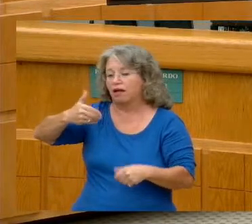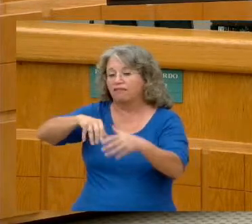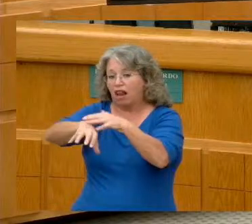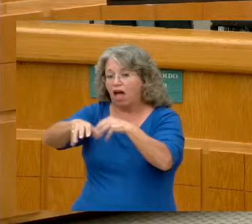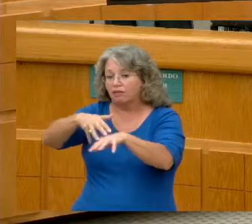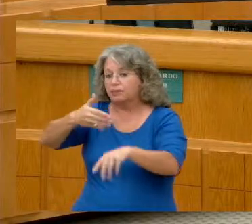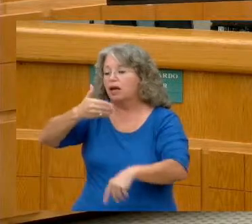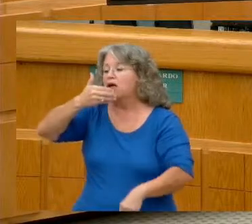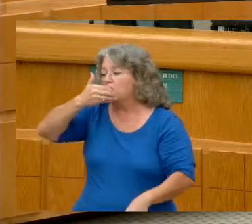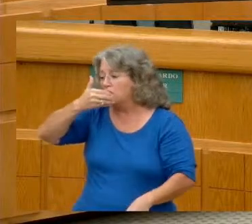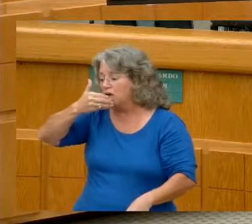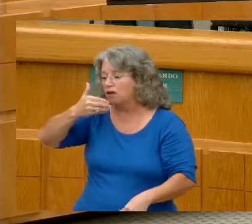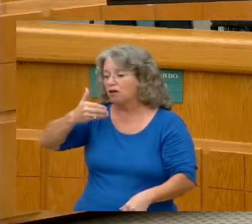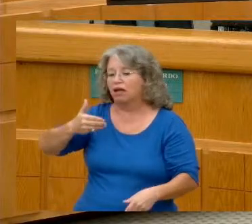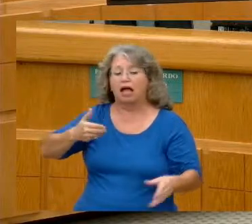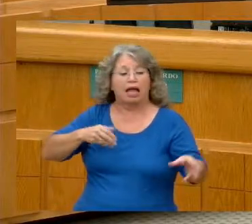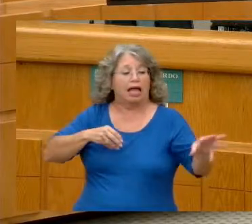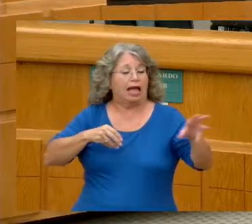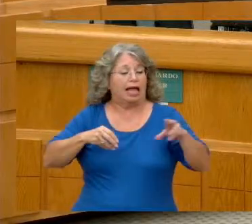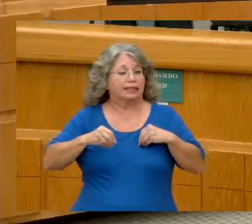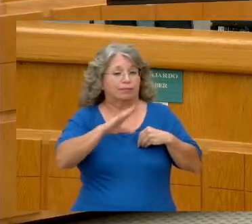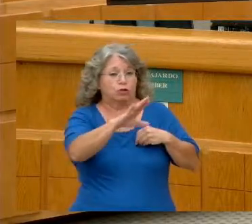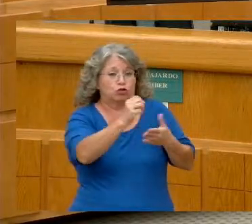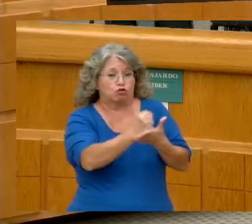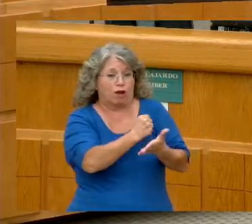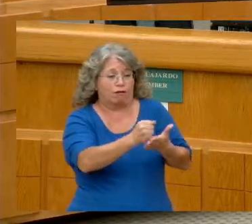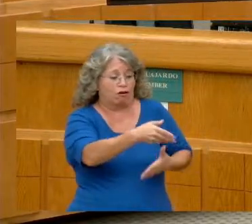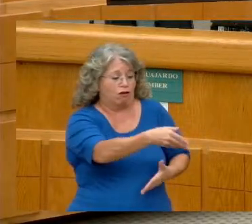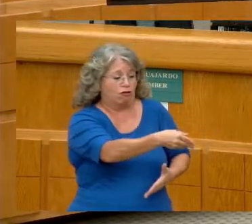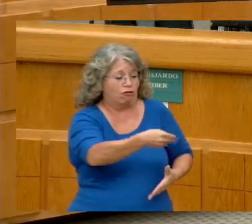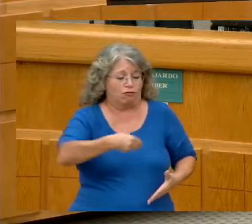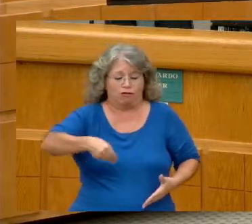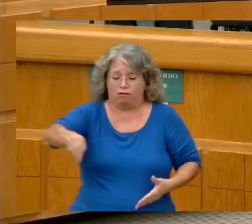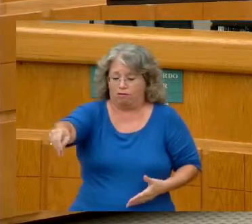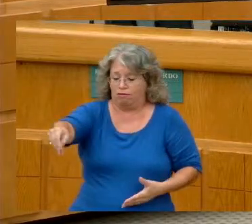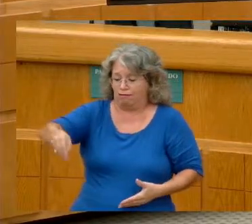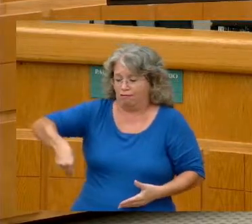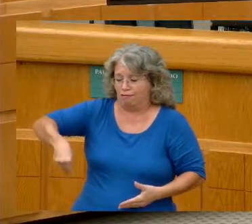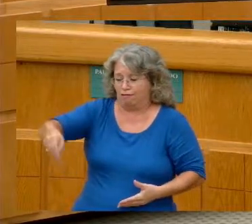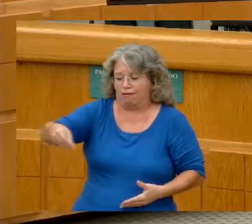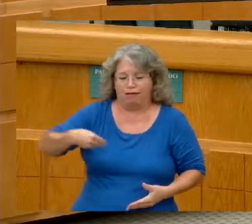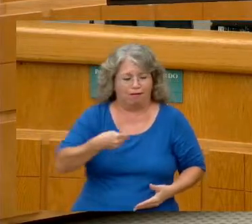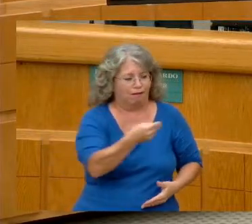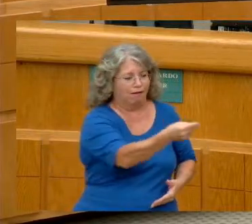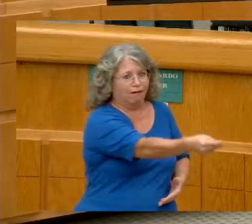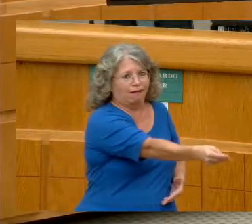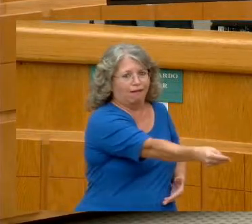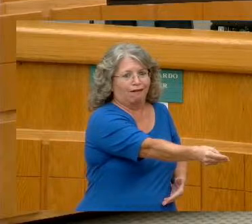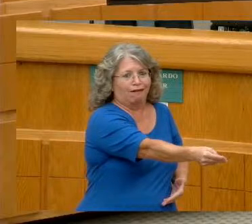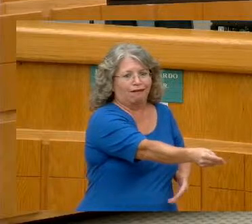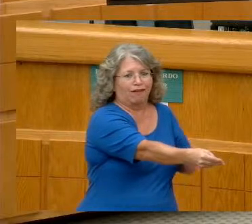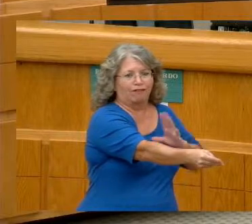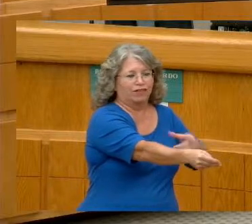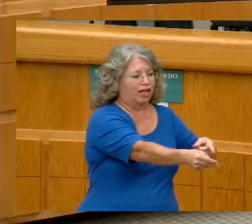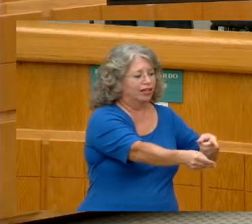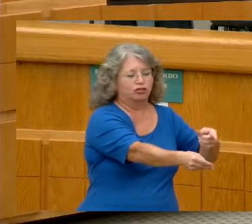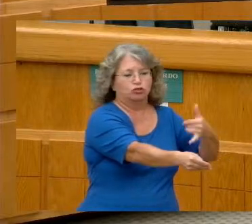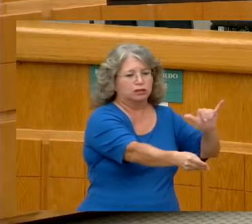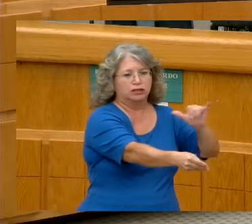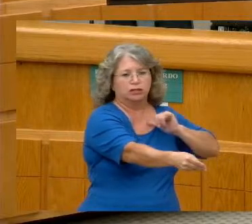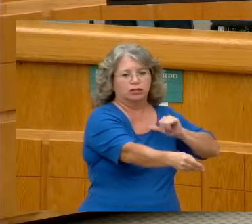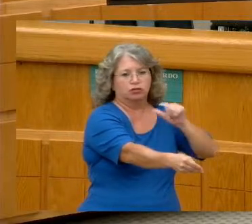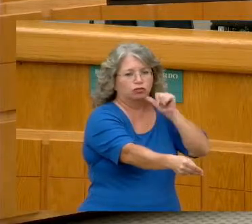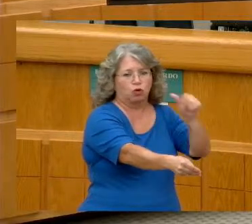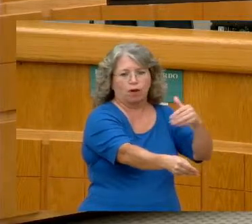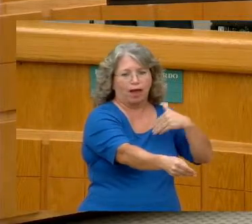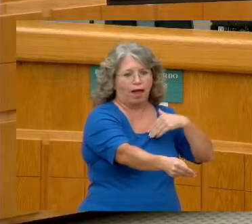with, I put the credit card in the machine, and I hand you back your credit card, which is fine. You still don't have COVID-19.